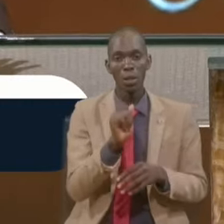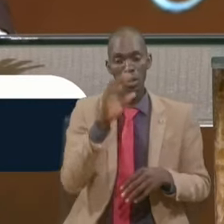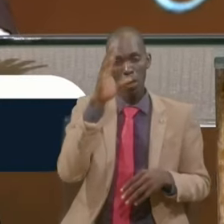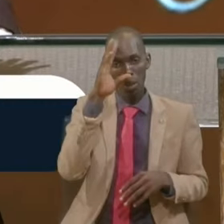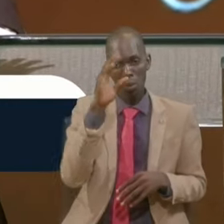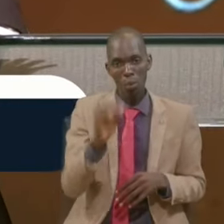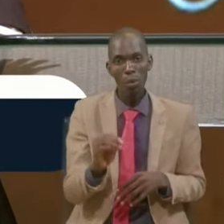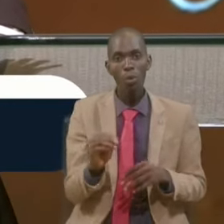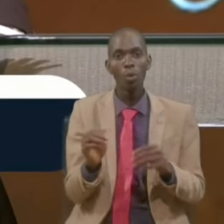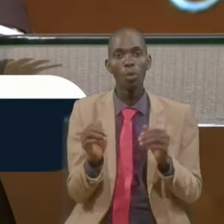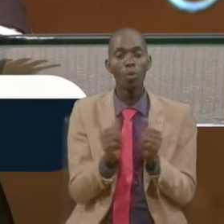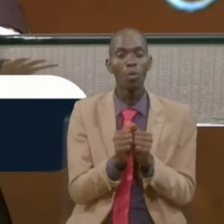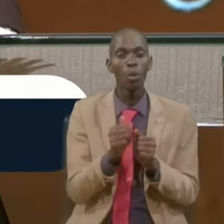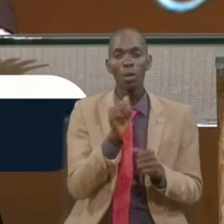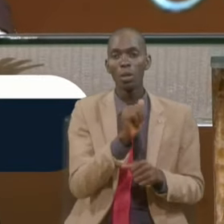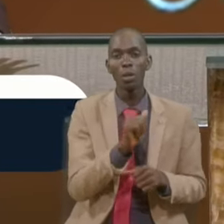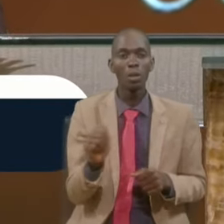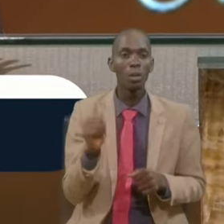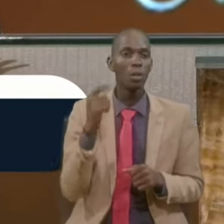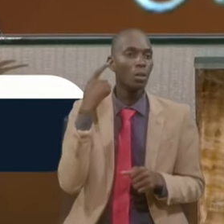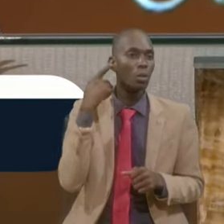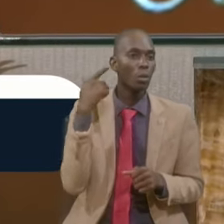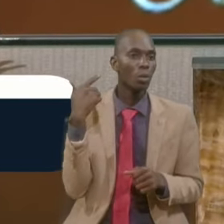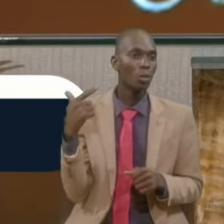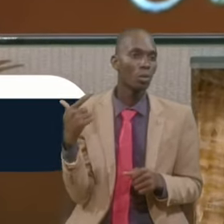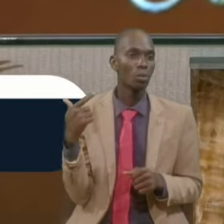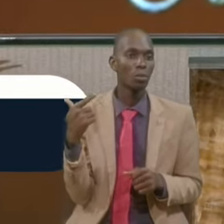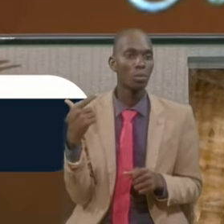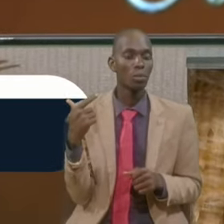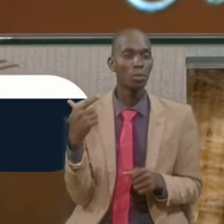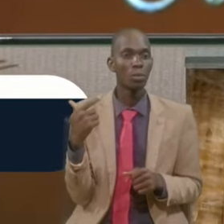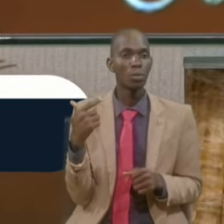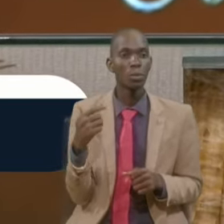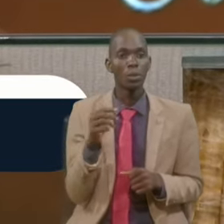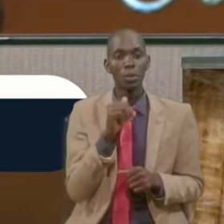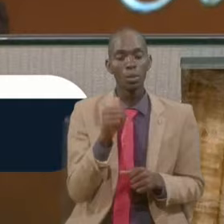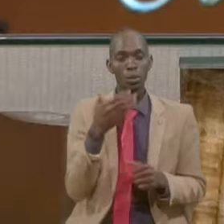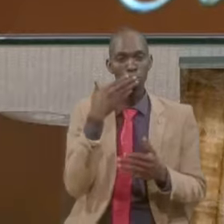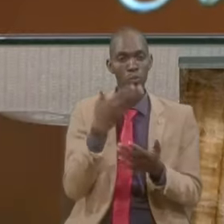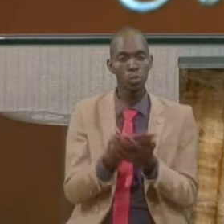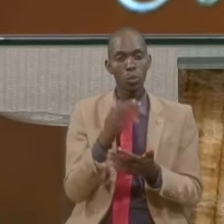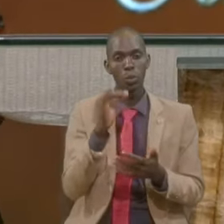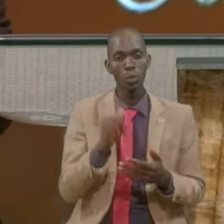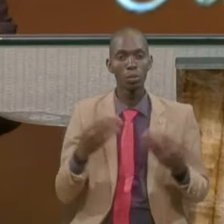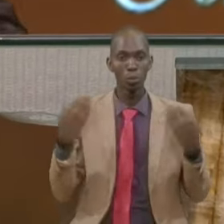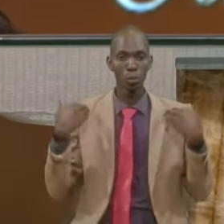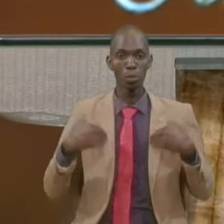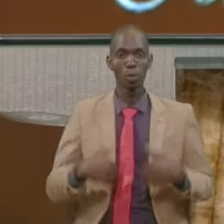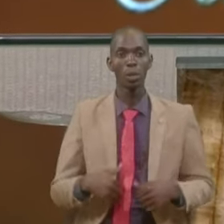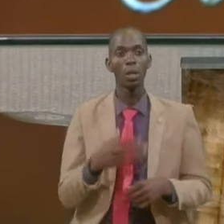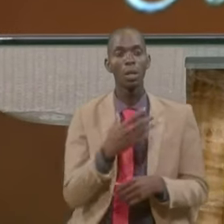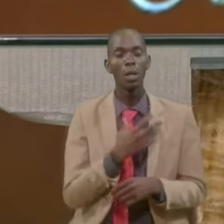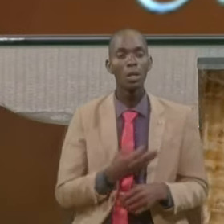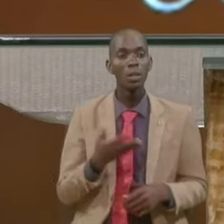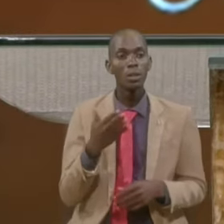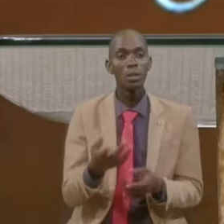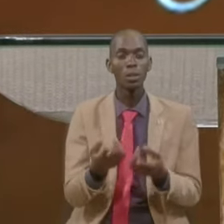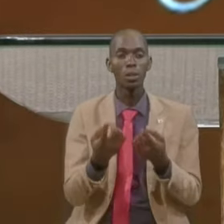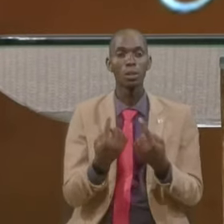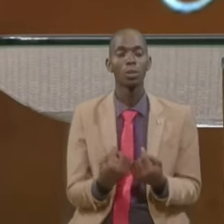a gold ring in goodly apparel, and there